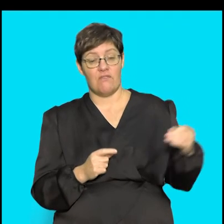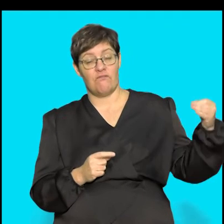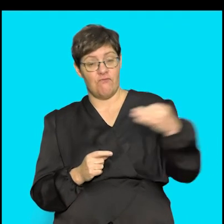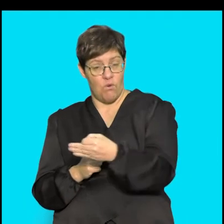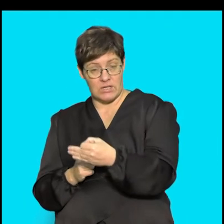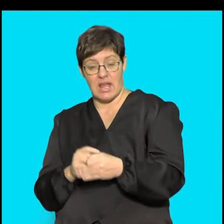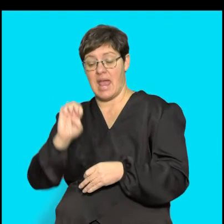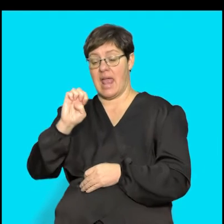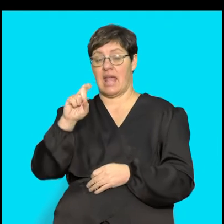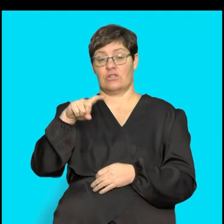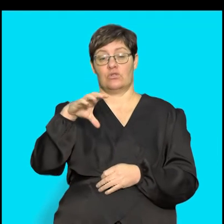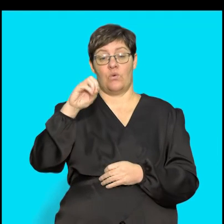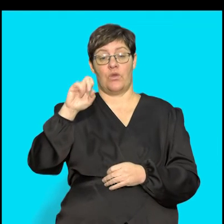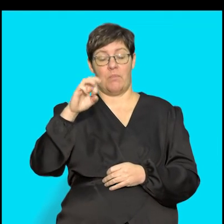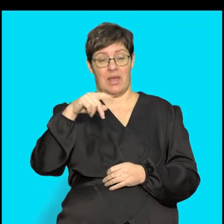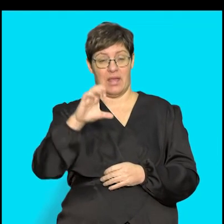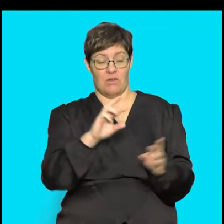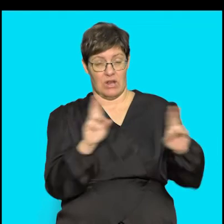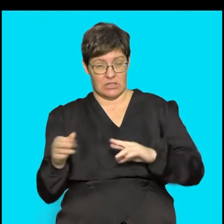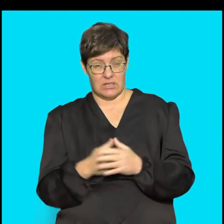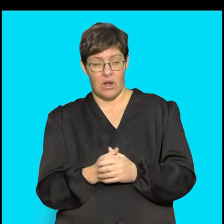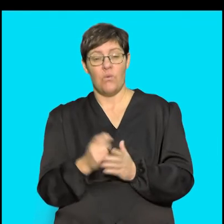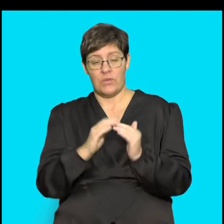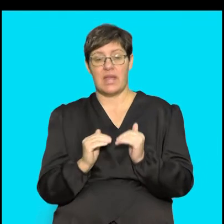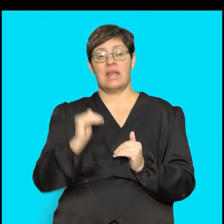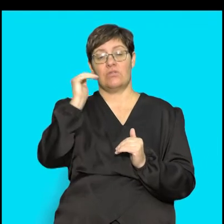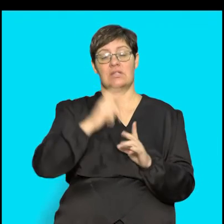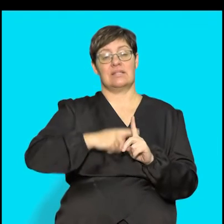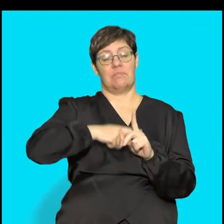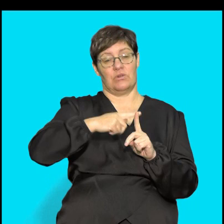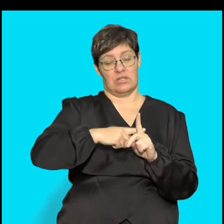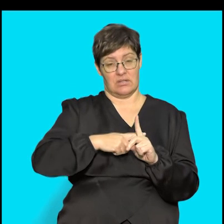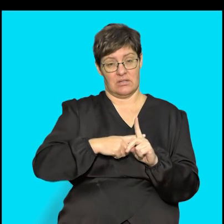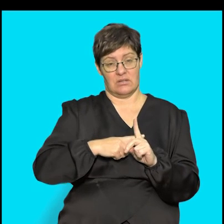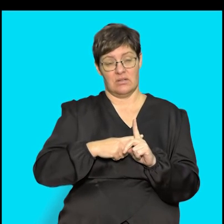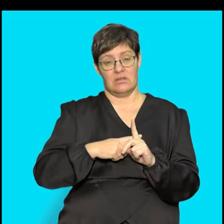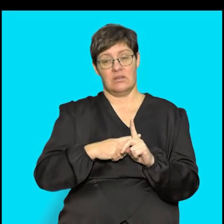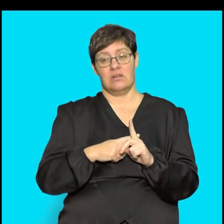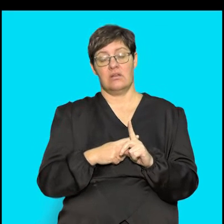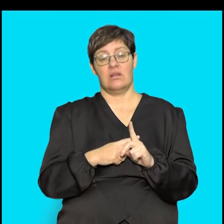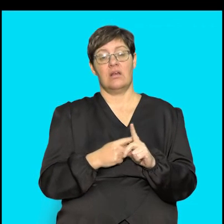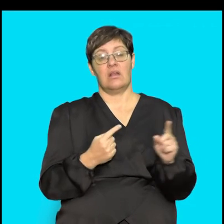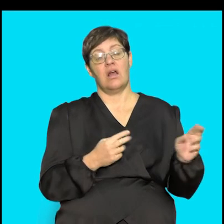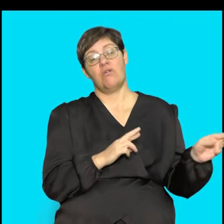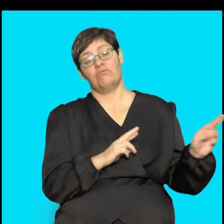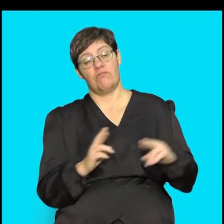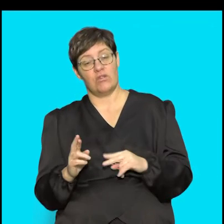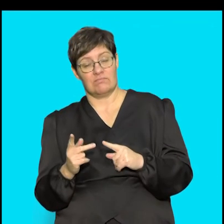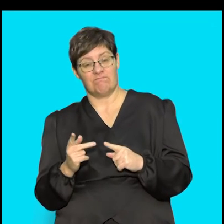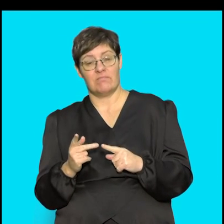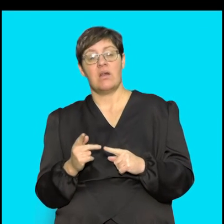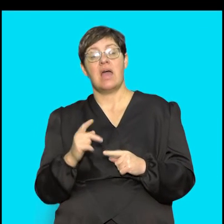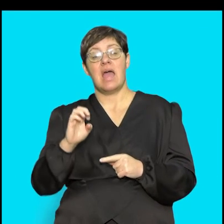the forward reaction is the exothermic reaction. With an increase in temperature, the reverse reaction,